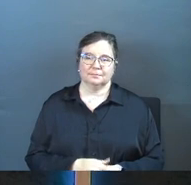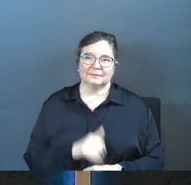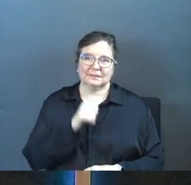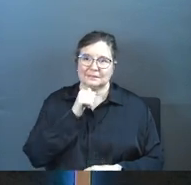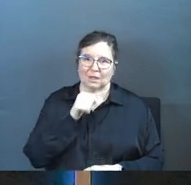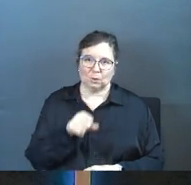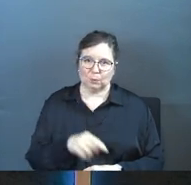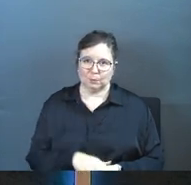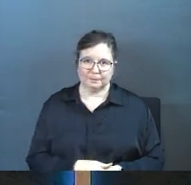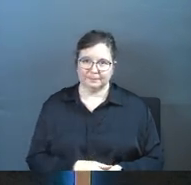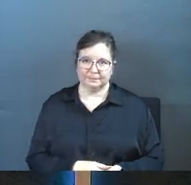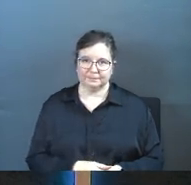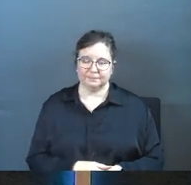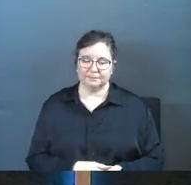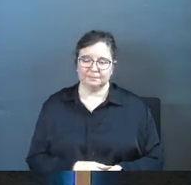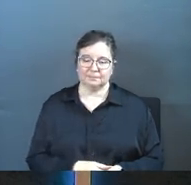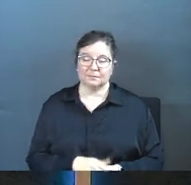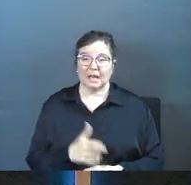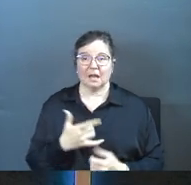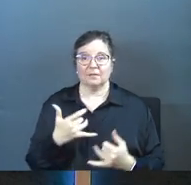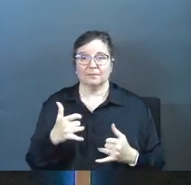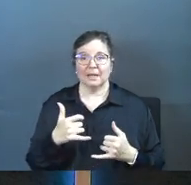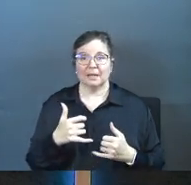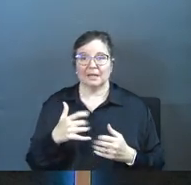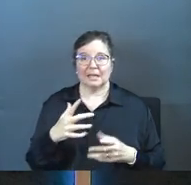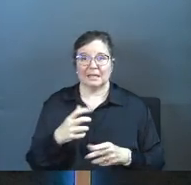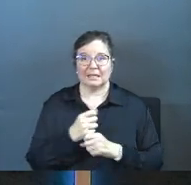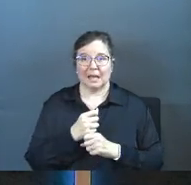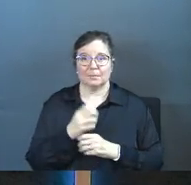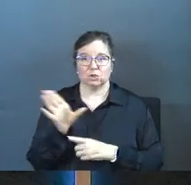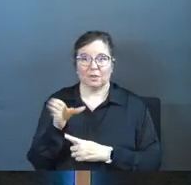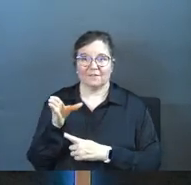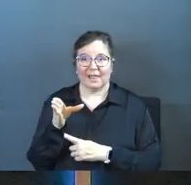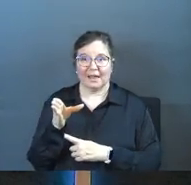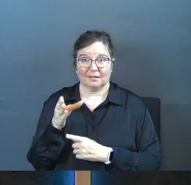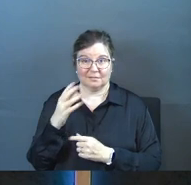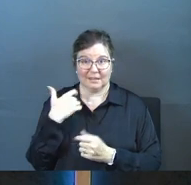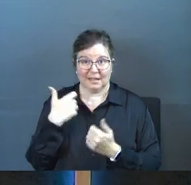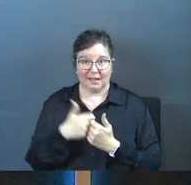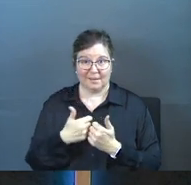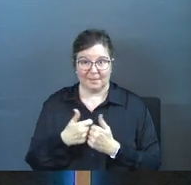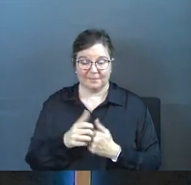not you. You ever play Capture the Flag?